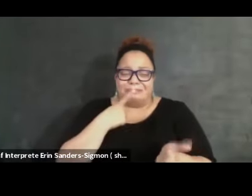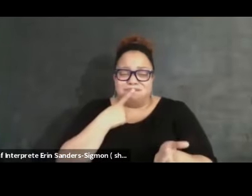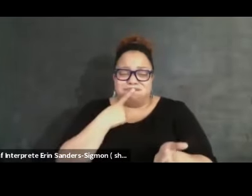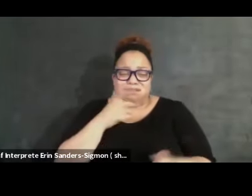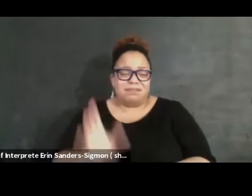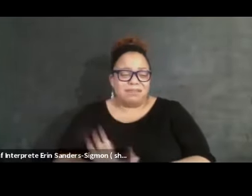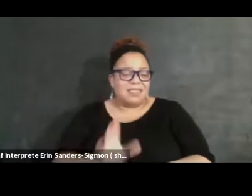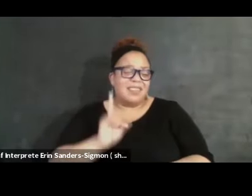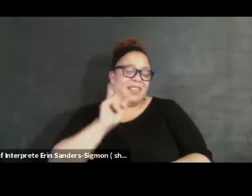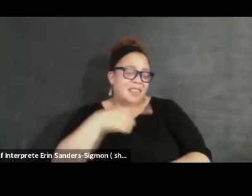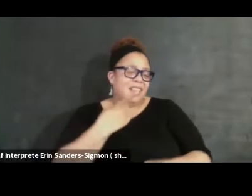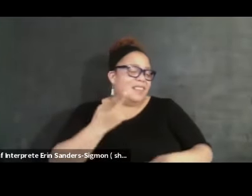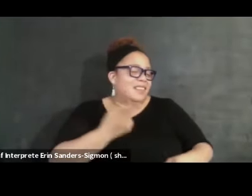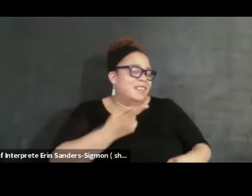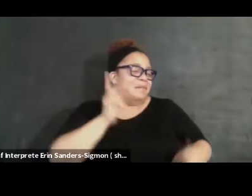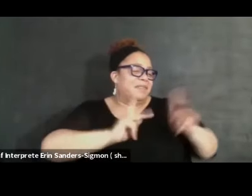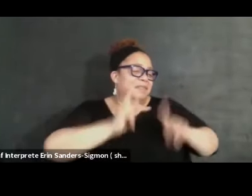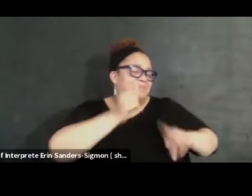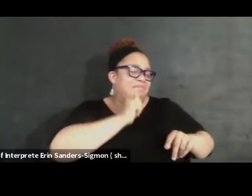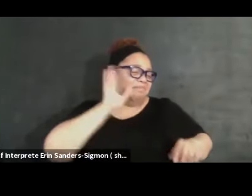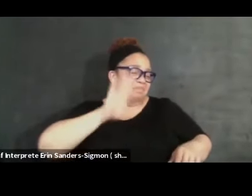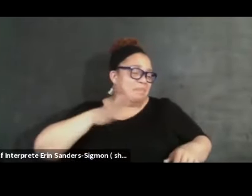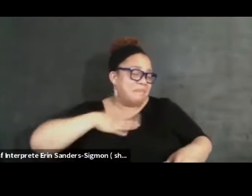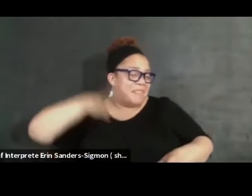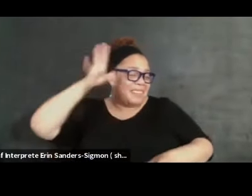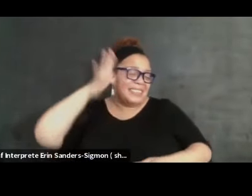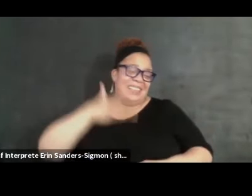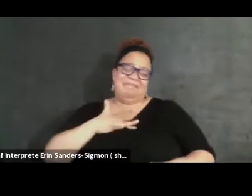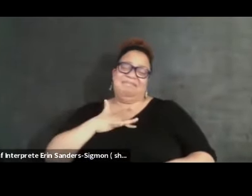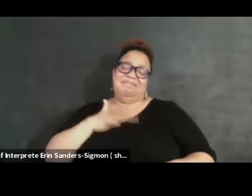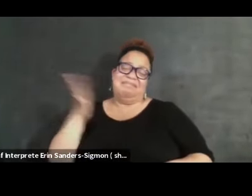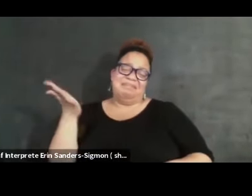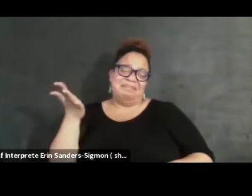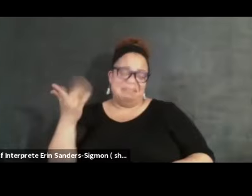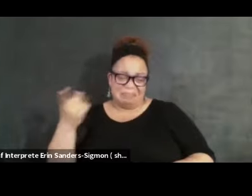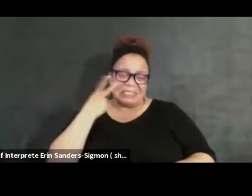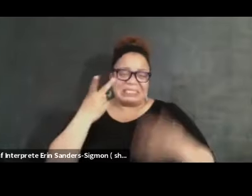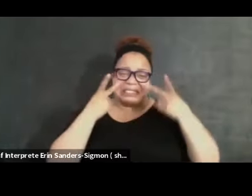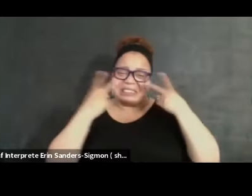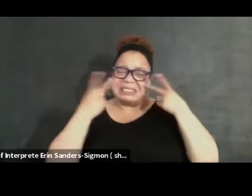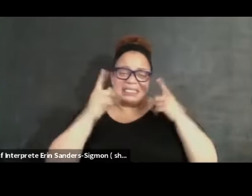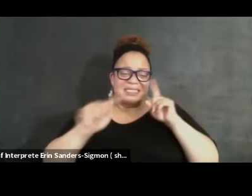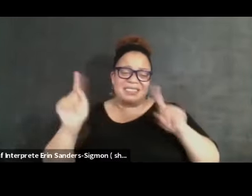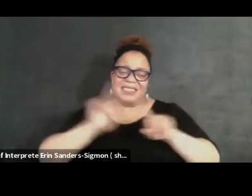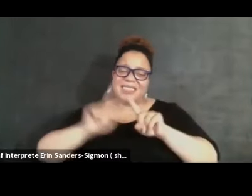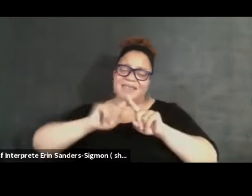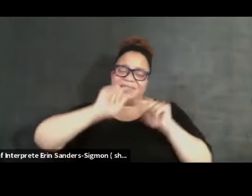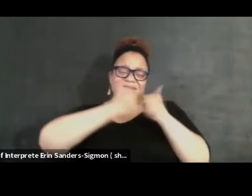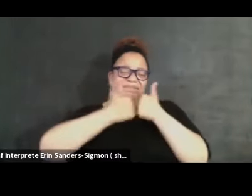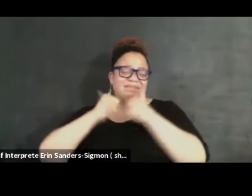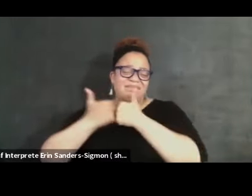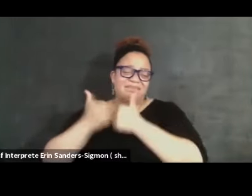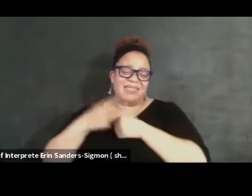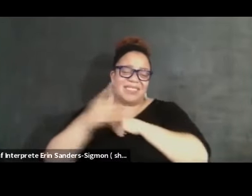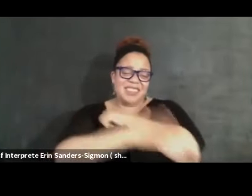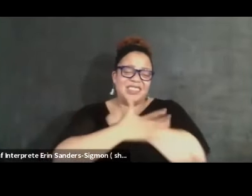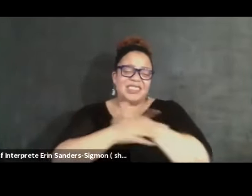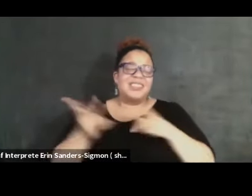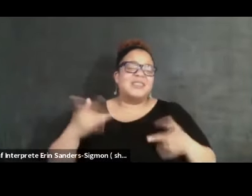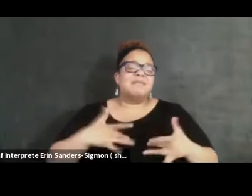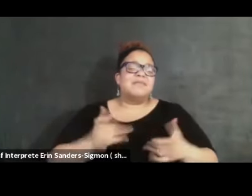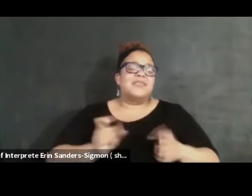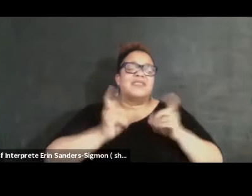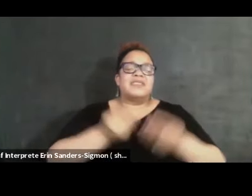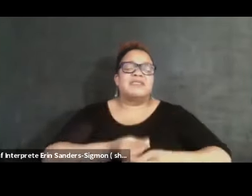My forefathers did what difficult situations required. For you, this country's been nothing but a provider, misbranding our nation to